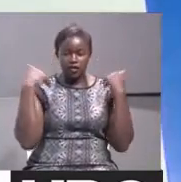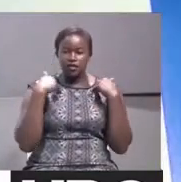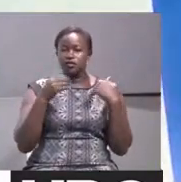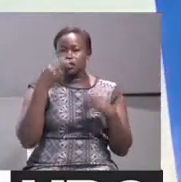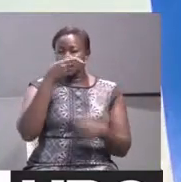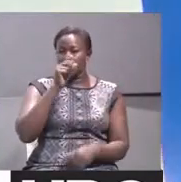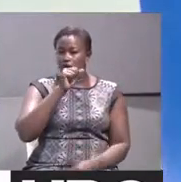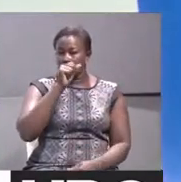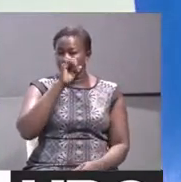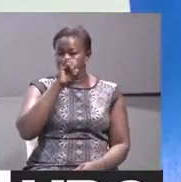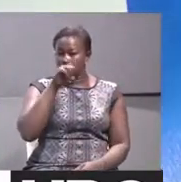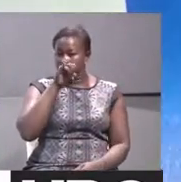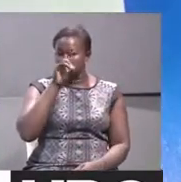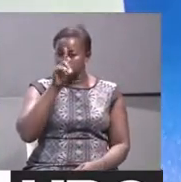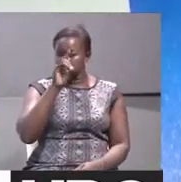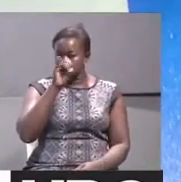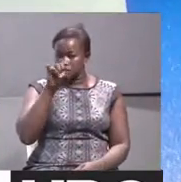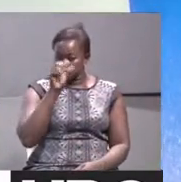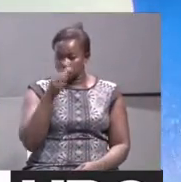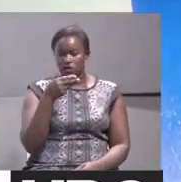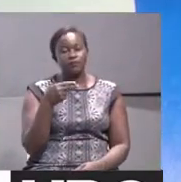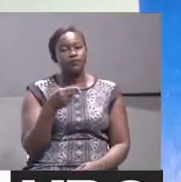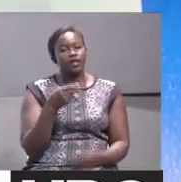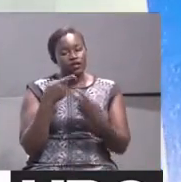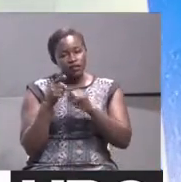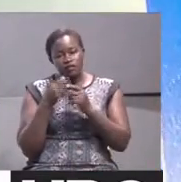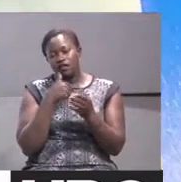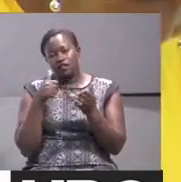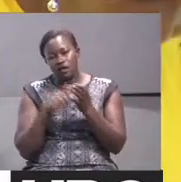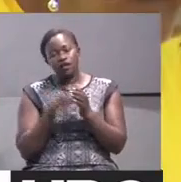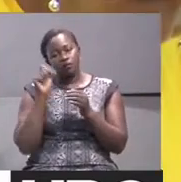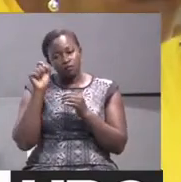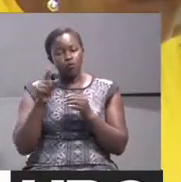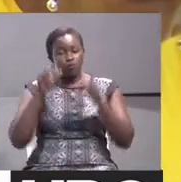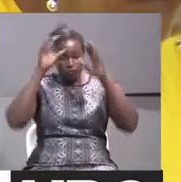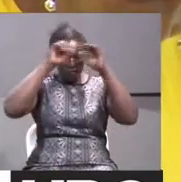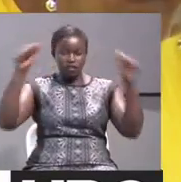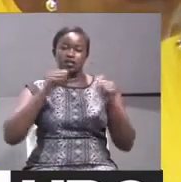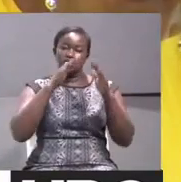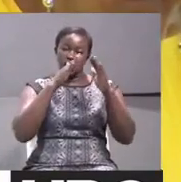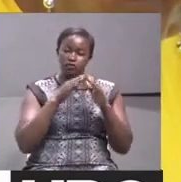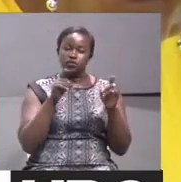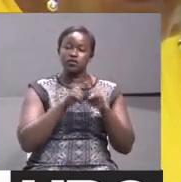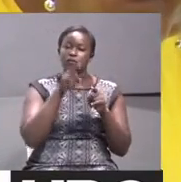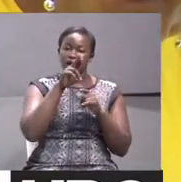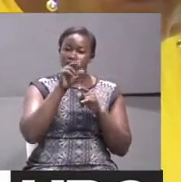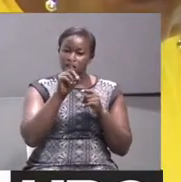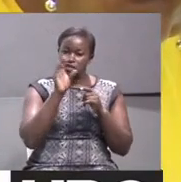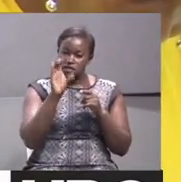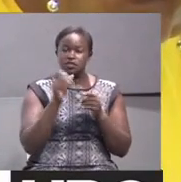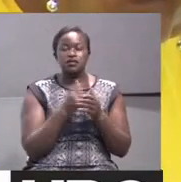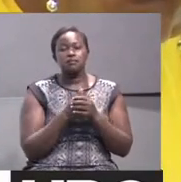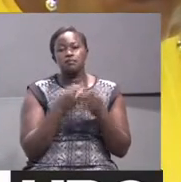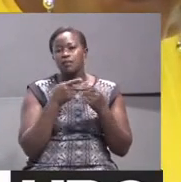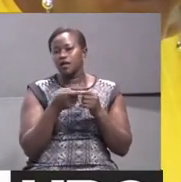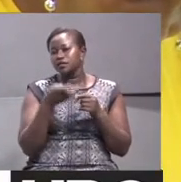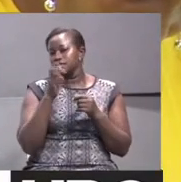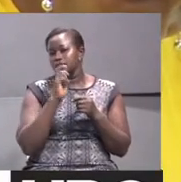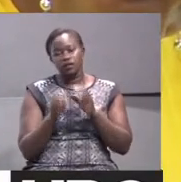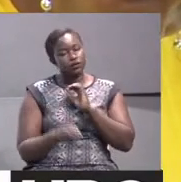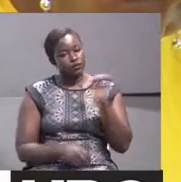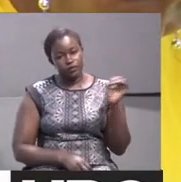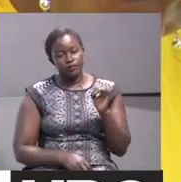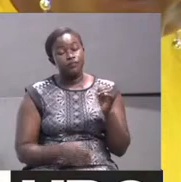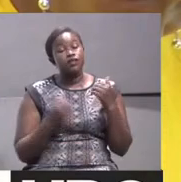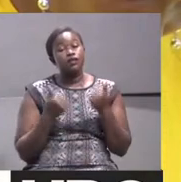written several letters to the secretariat, to the State House and the RDC. We have not had any response. Now